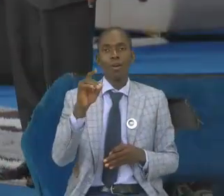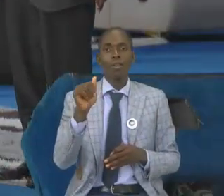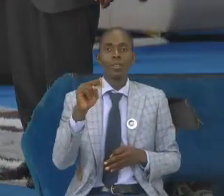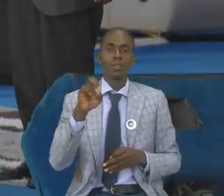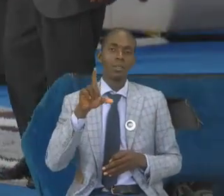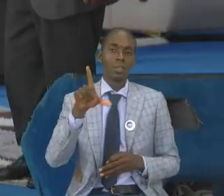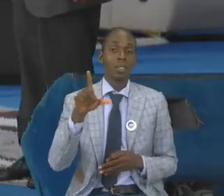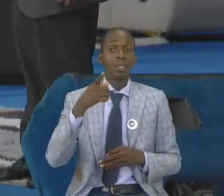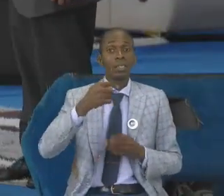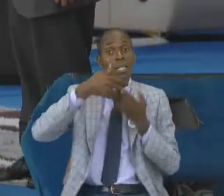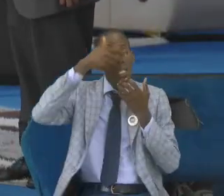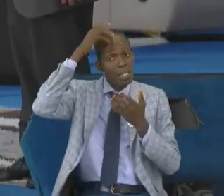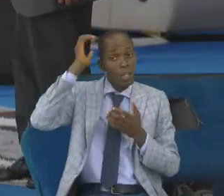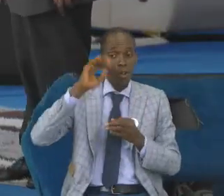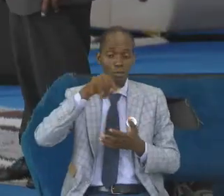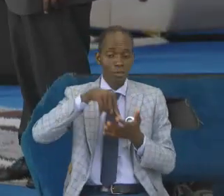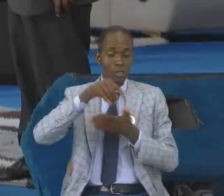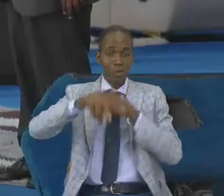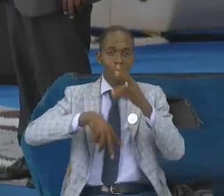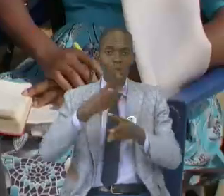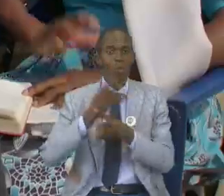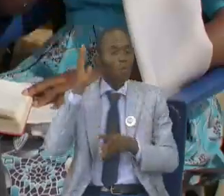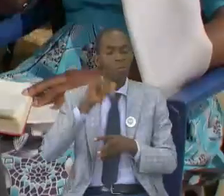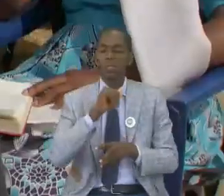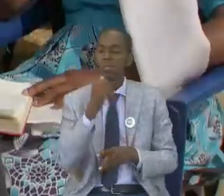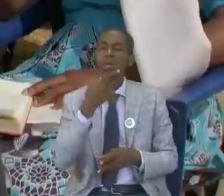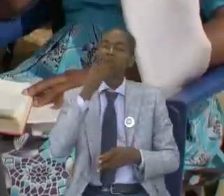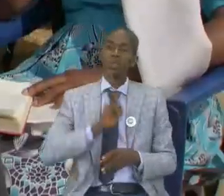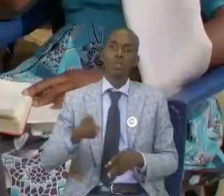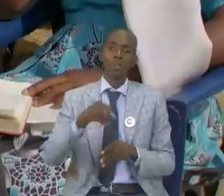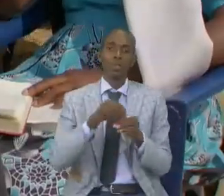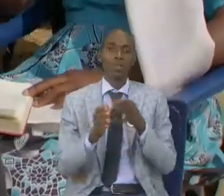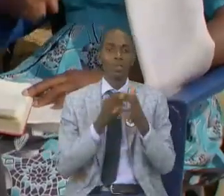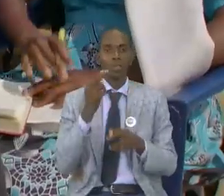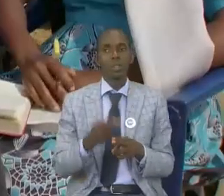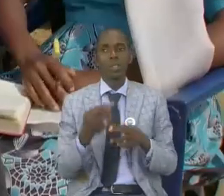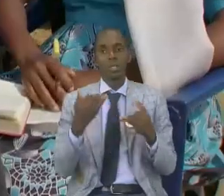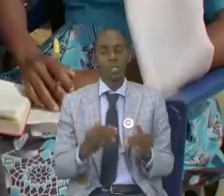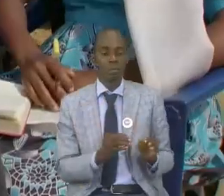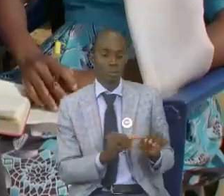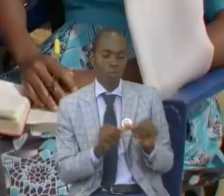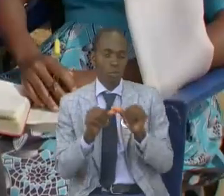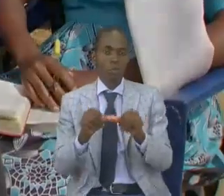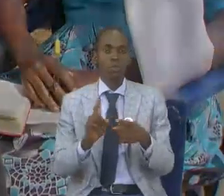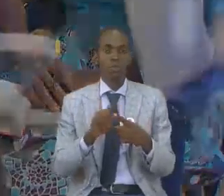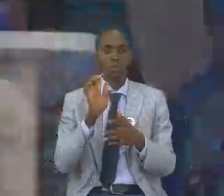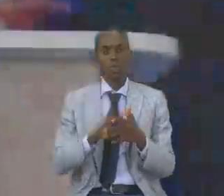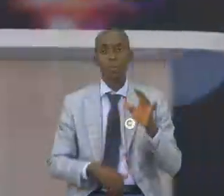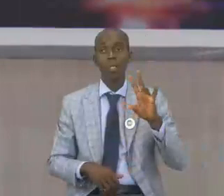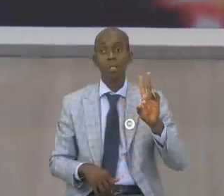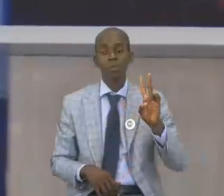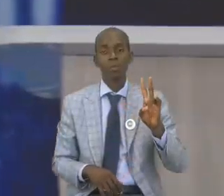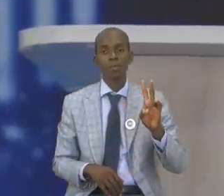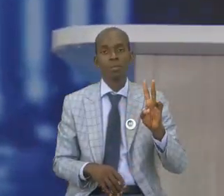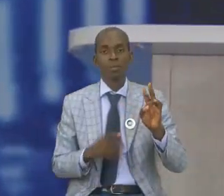the lions of this world will not eat you up. We come now to chapter 7. And chapter 7, the Lord was going